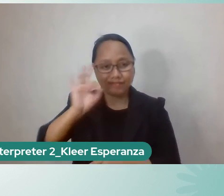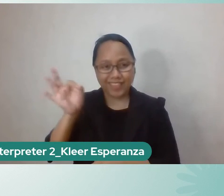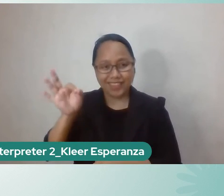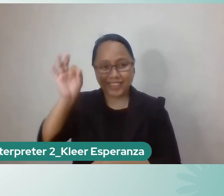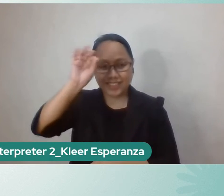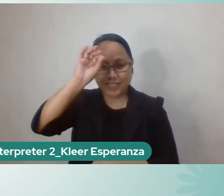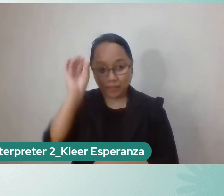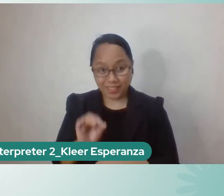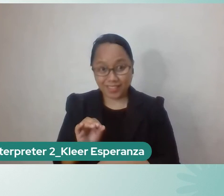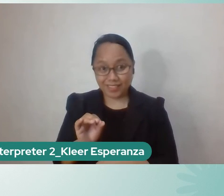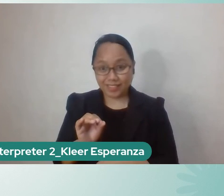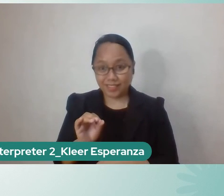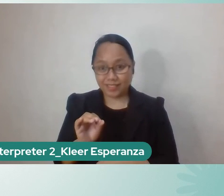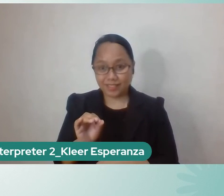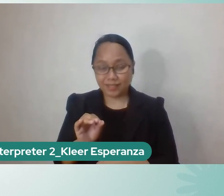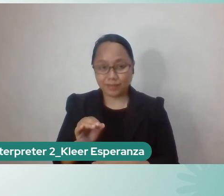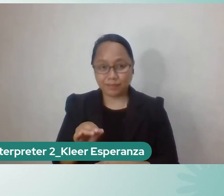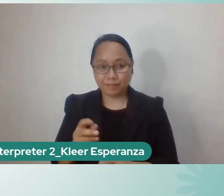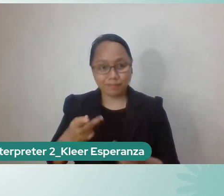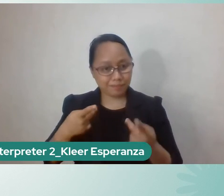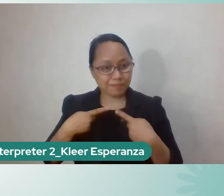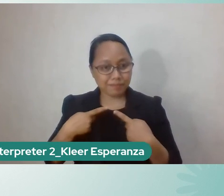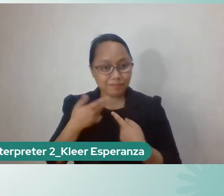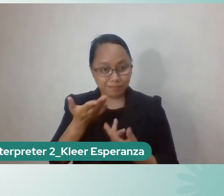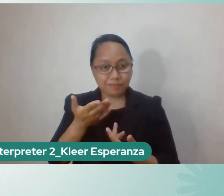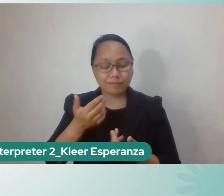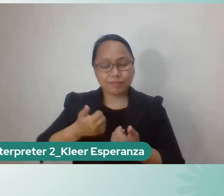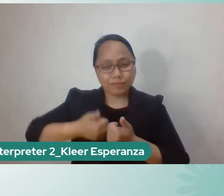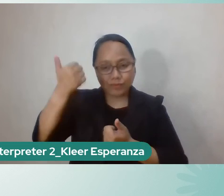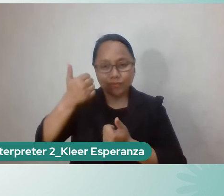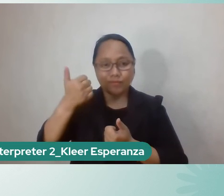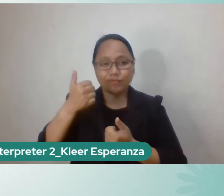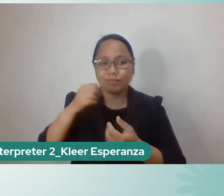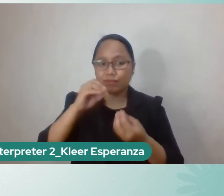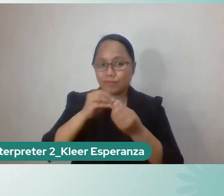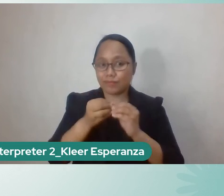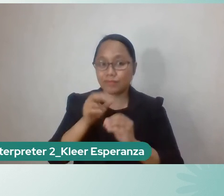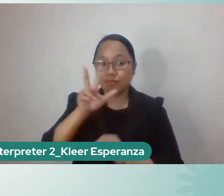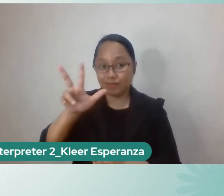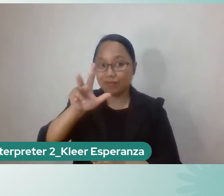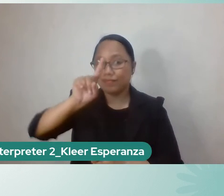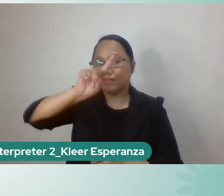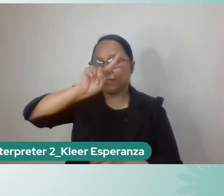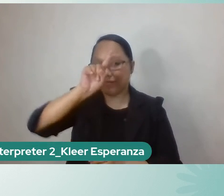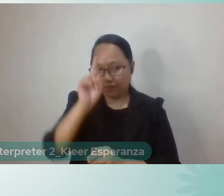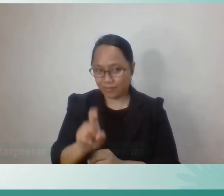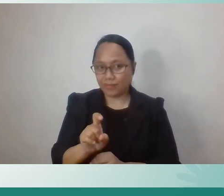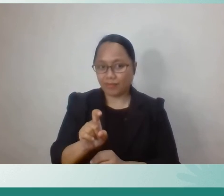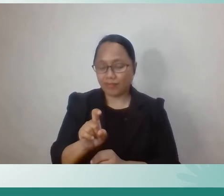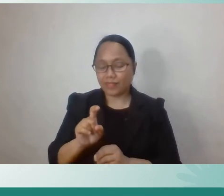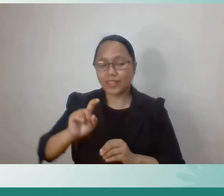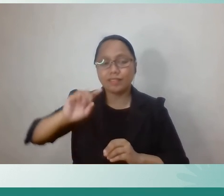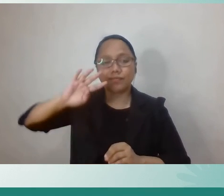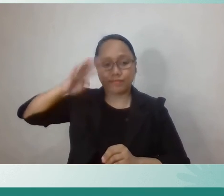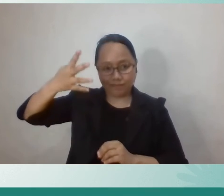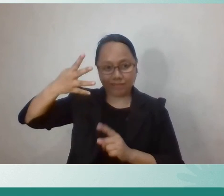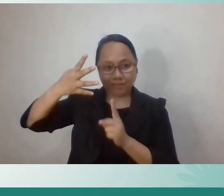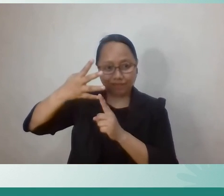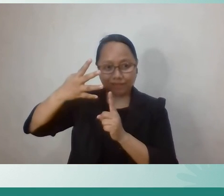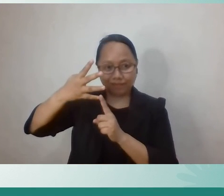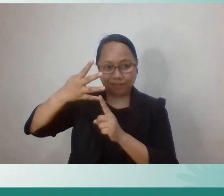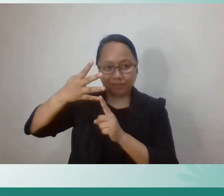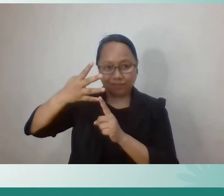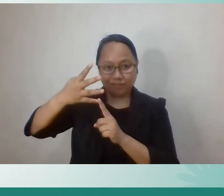Lucy Agiman is our winner for question number 3. And our final winner, question number 4, what is